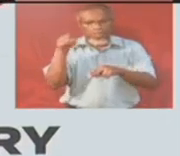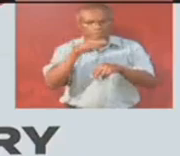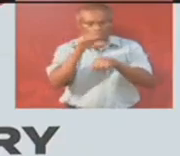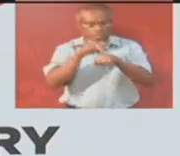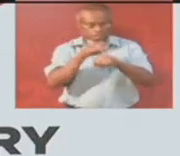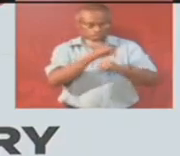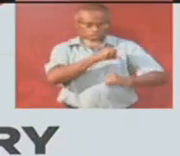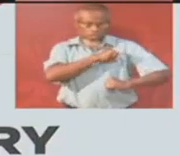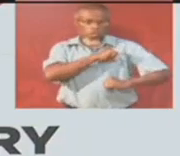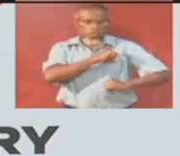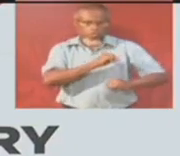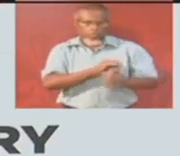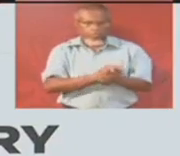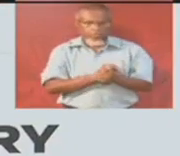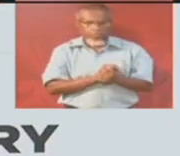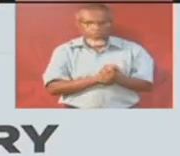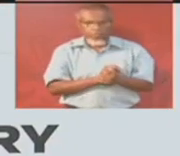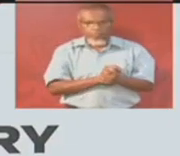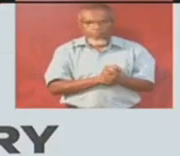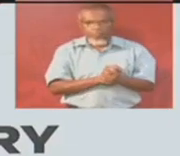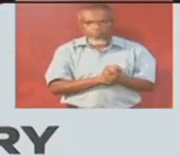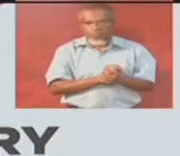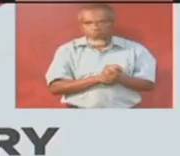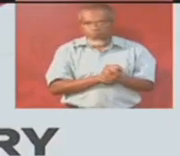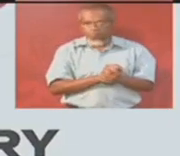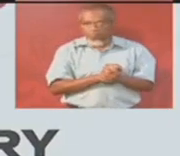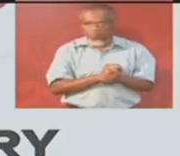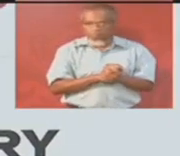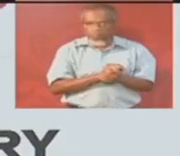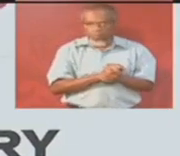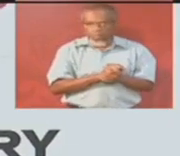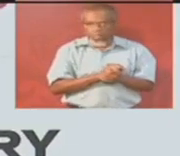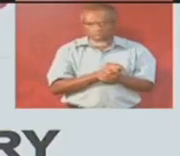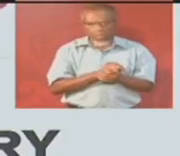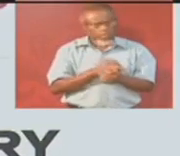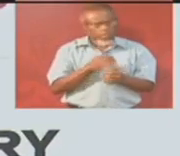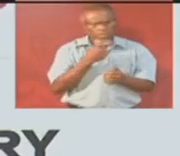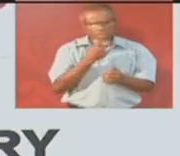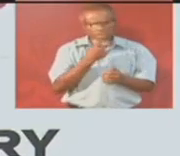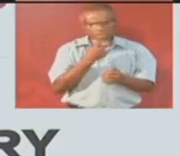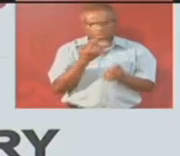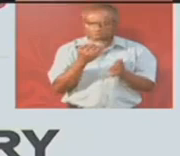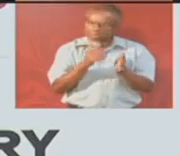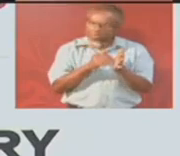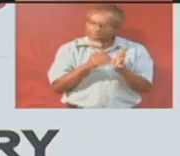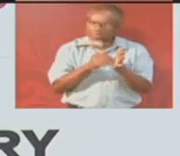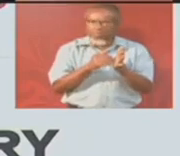said several times, we have confirmed with PAHO that another